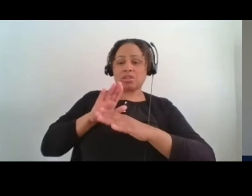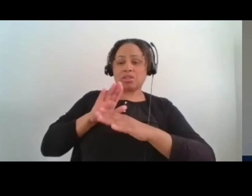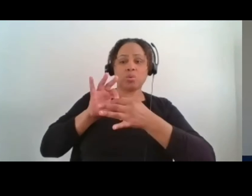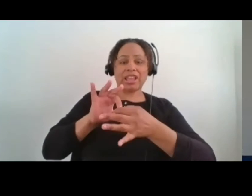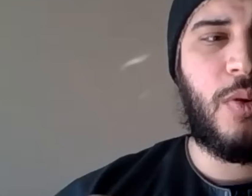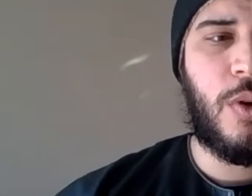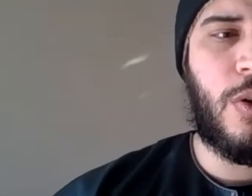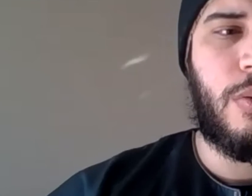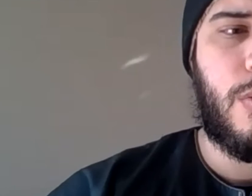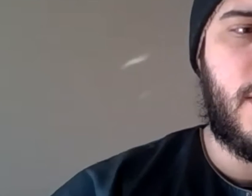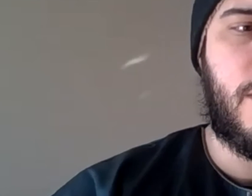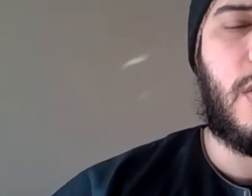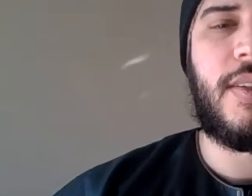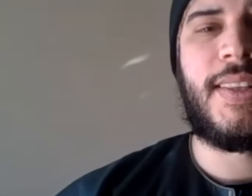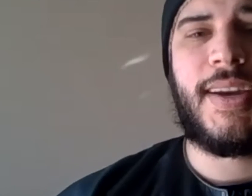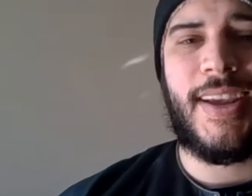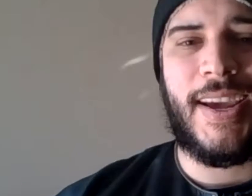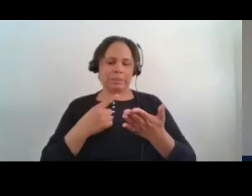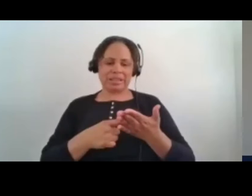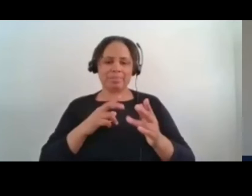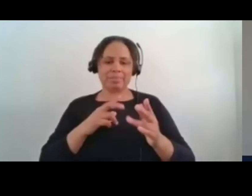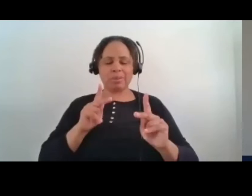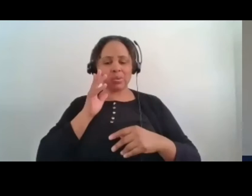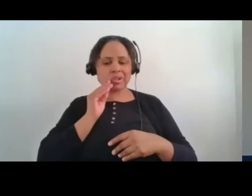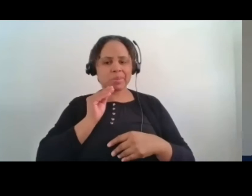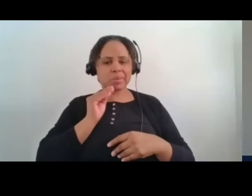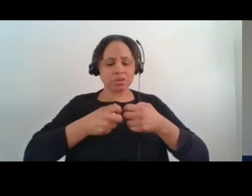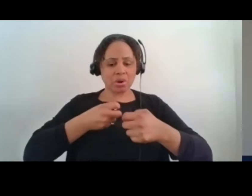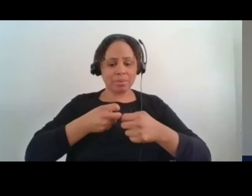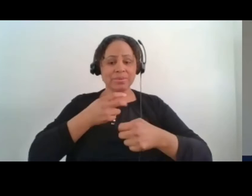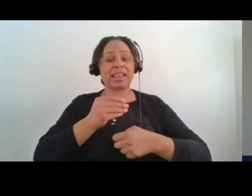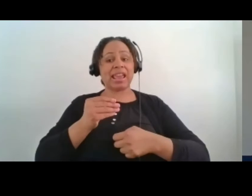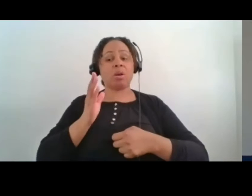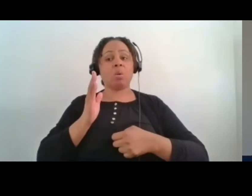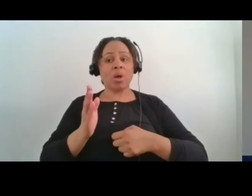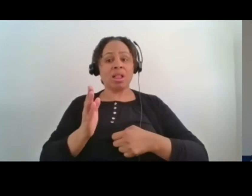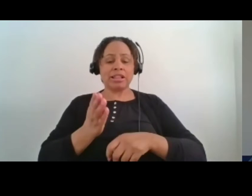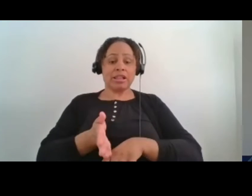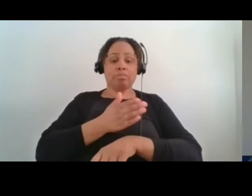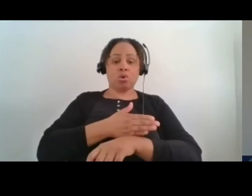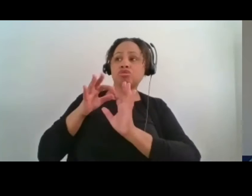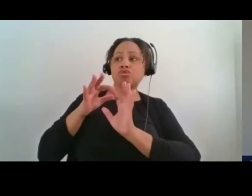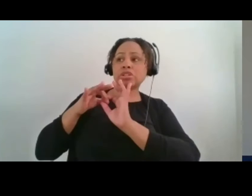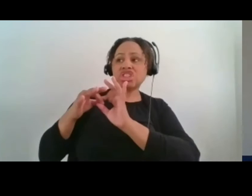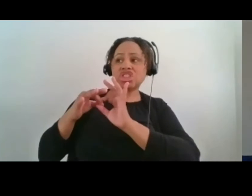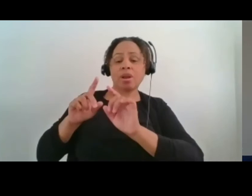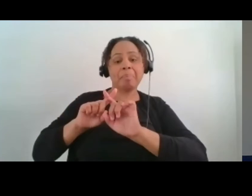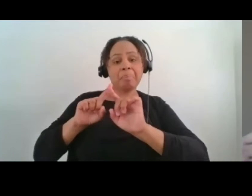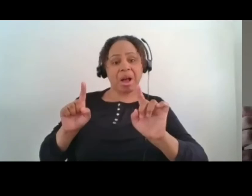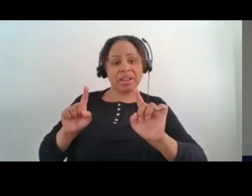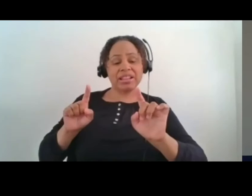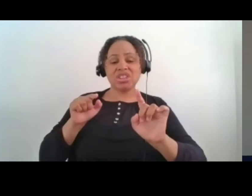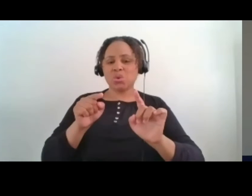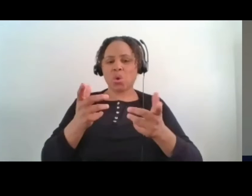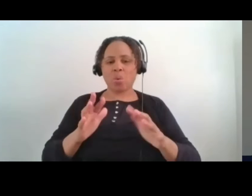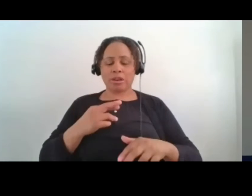though sometimes people would go through these difficulties and that enhances their relationship, you don't want to run the risk of being busy